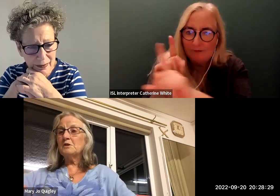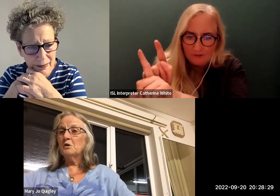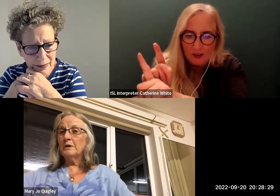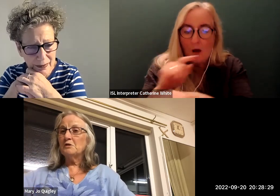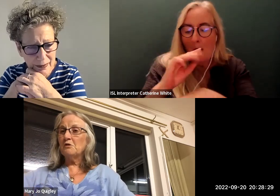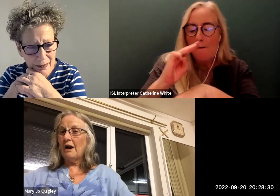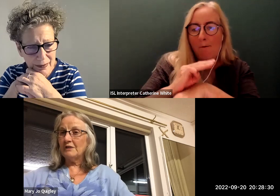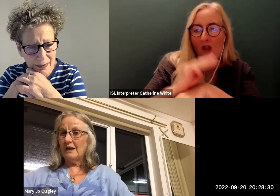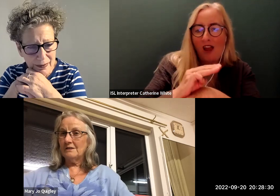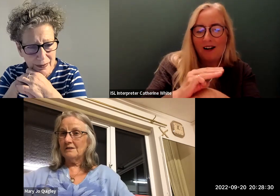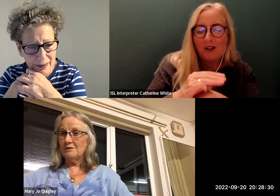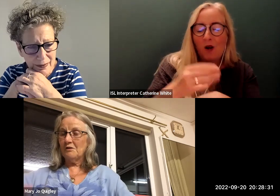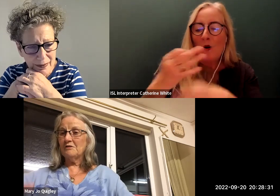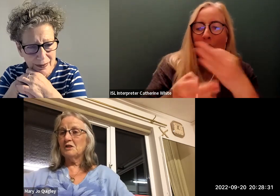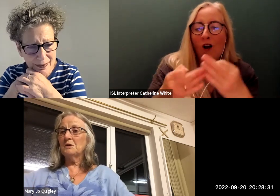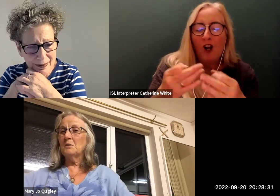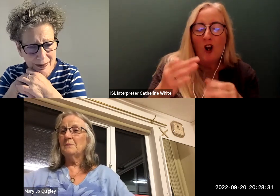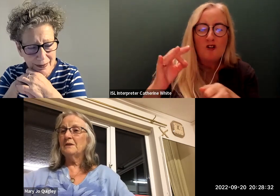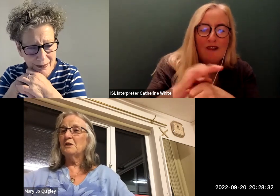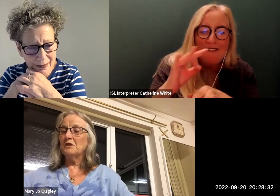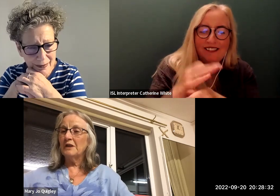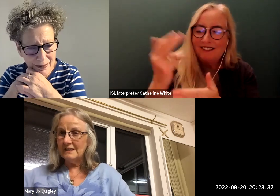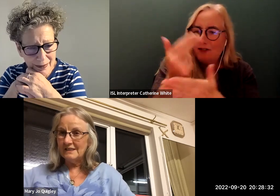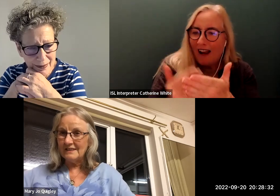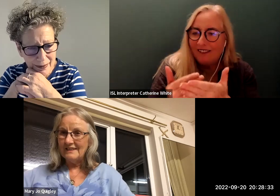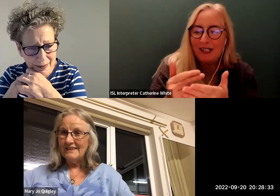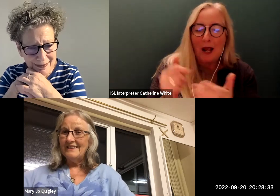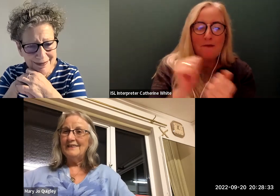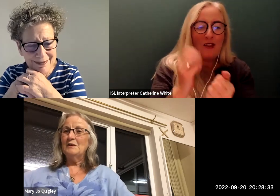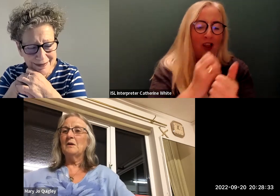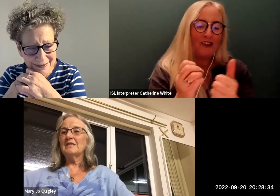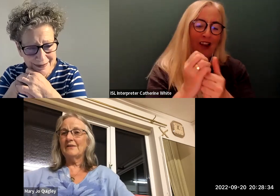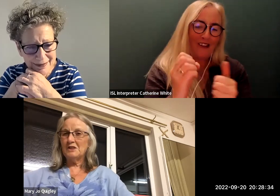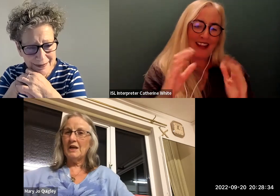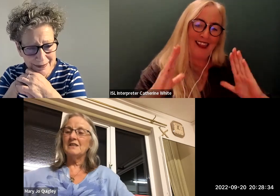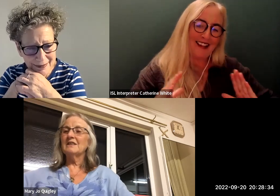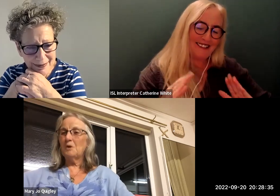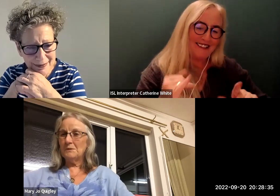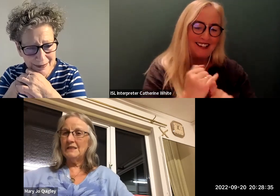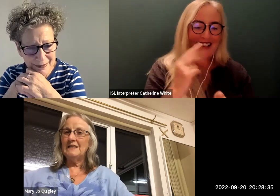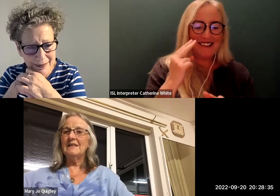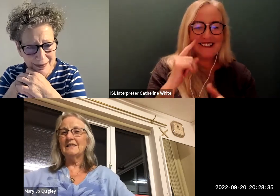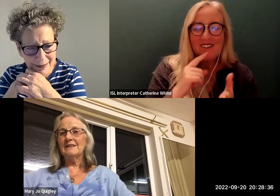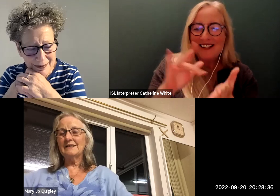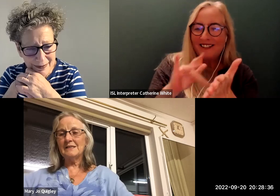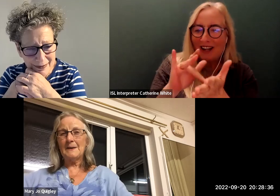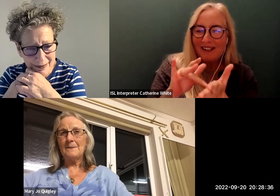mum used to go into craft classes, or she would go in and meet the other ladies, you know, and they'd have a chat and a cup of